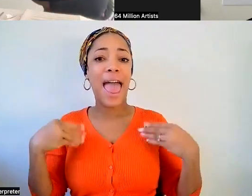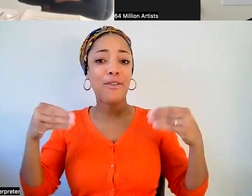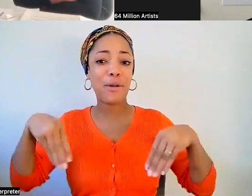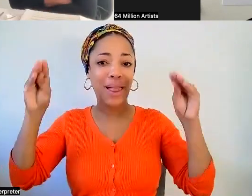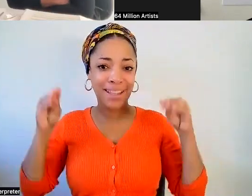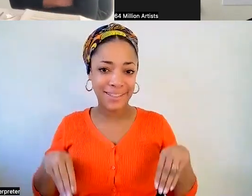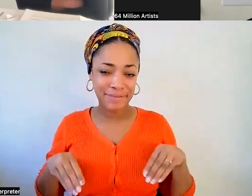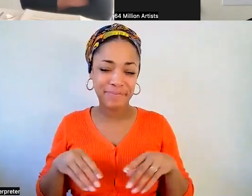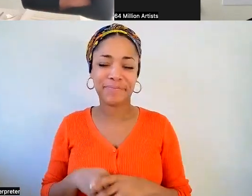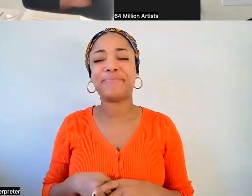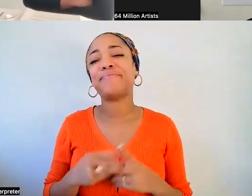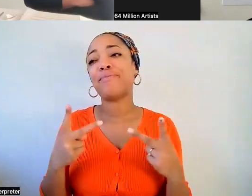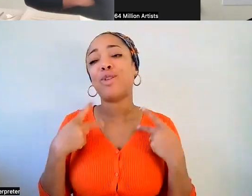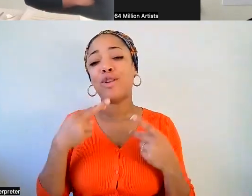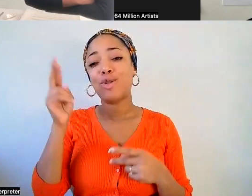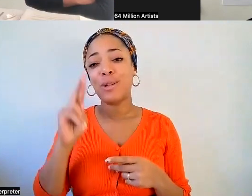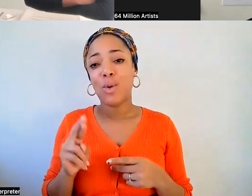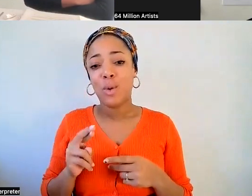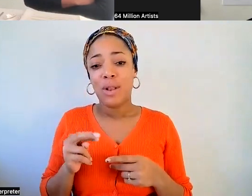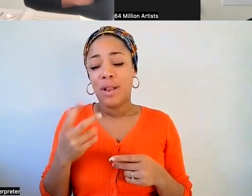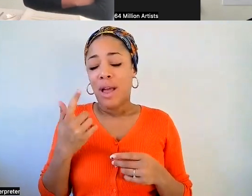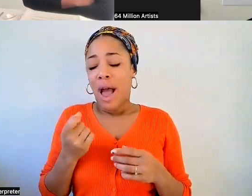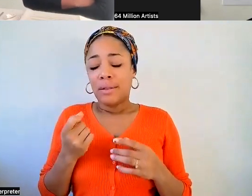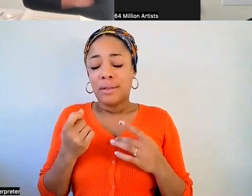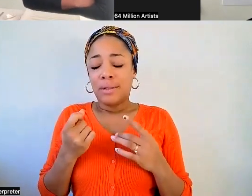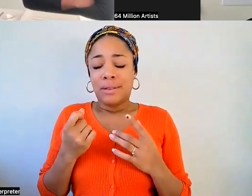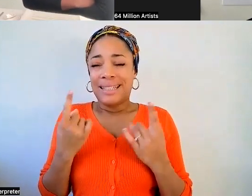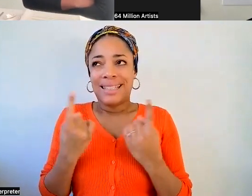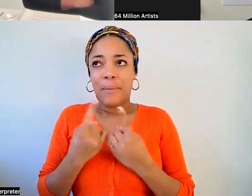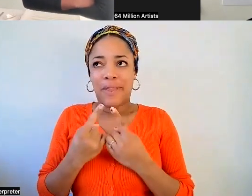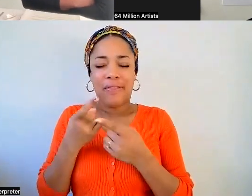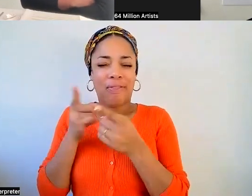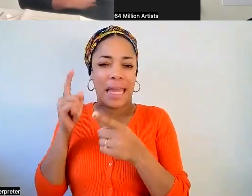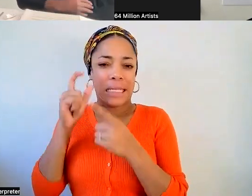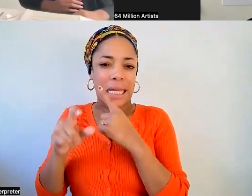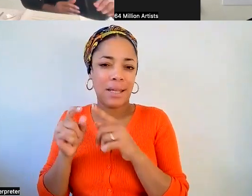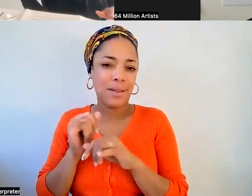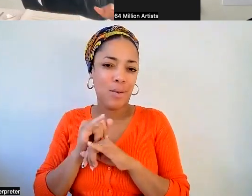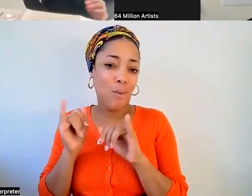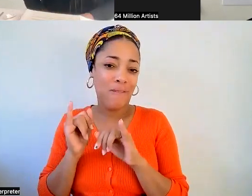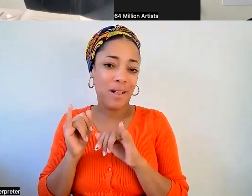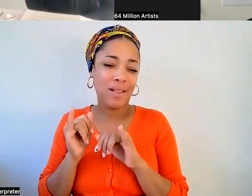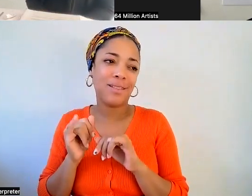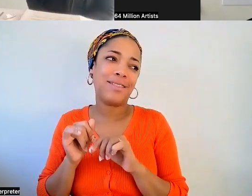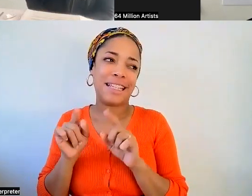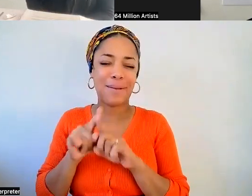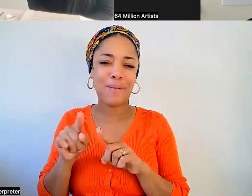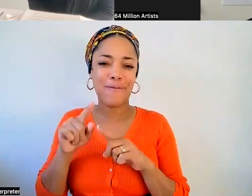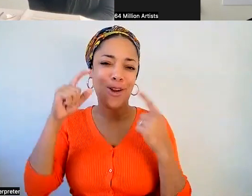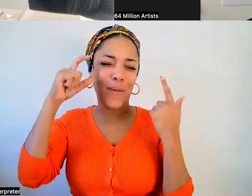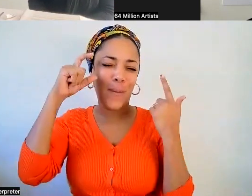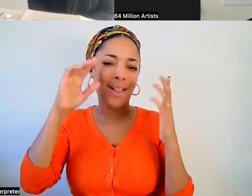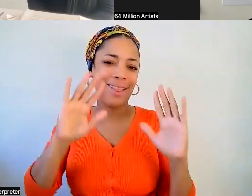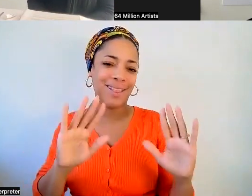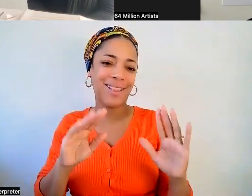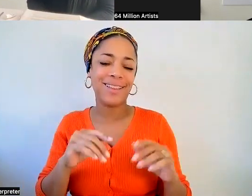school, they did this terribly cruel thing. I mean, really, really cruel. They said we had to go to sleep in the afternoon.